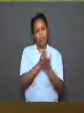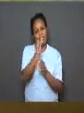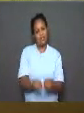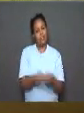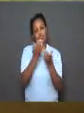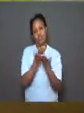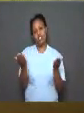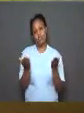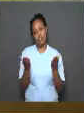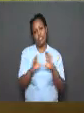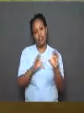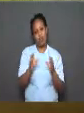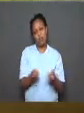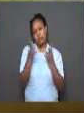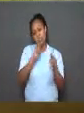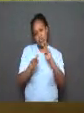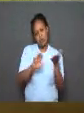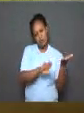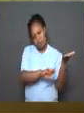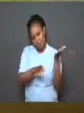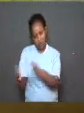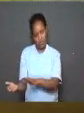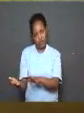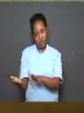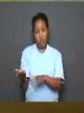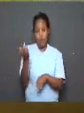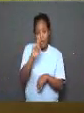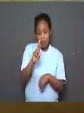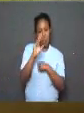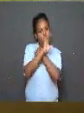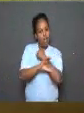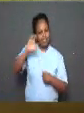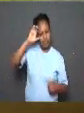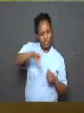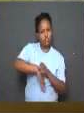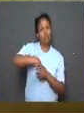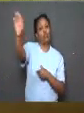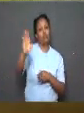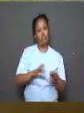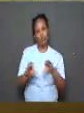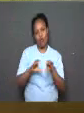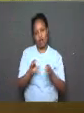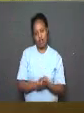Many people were killed or forced into exile.